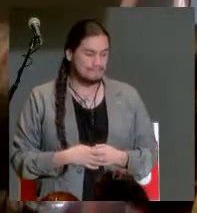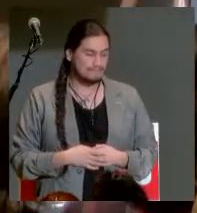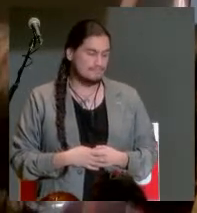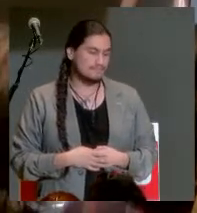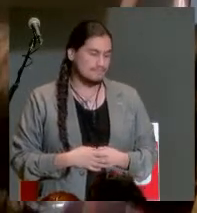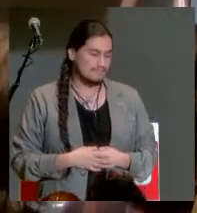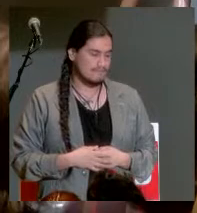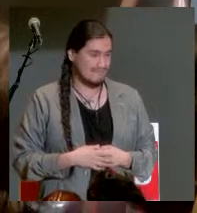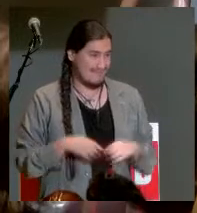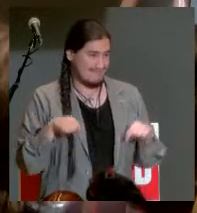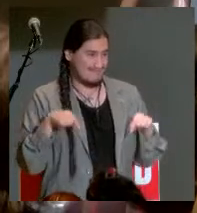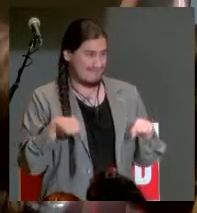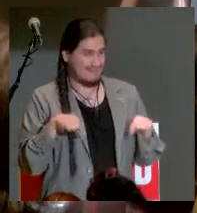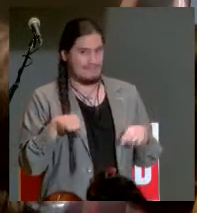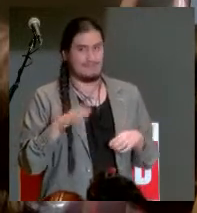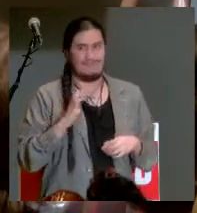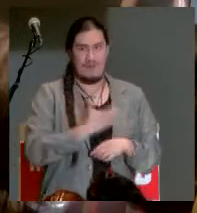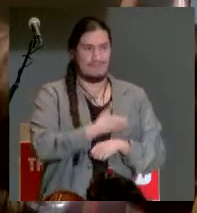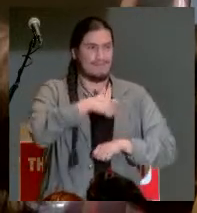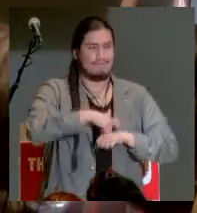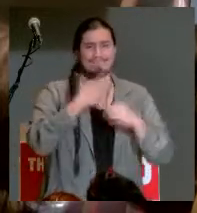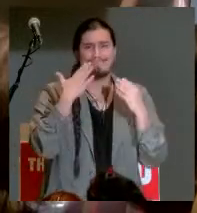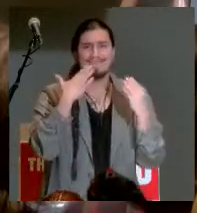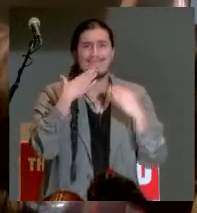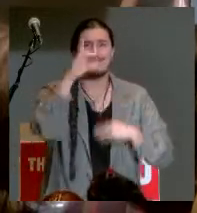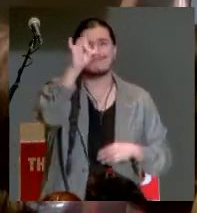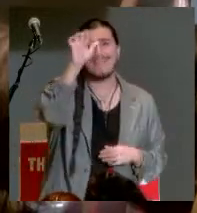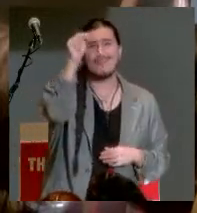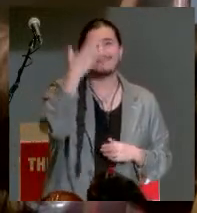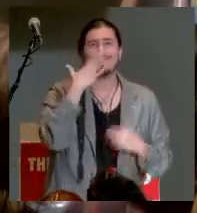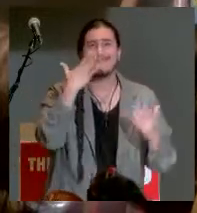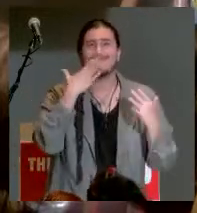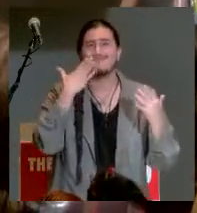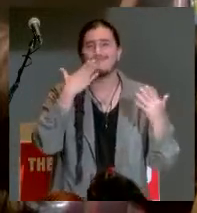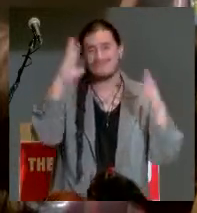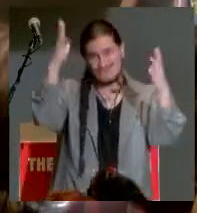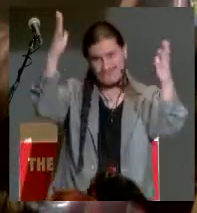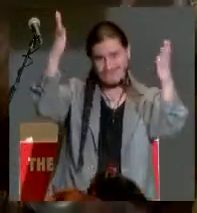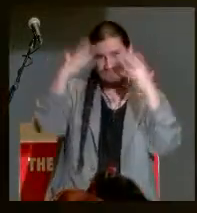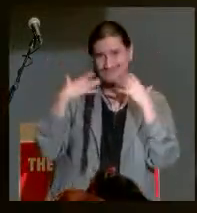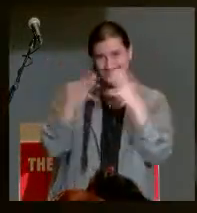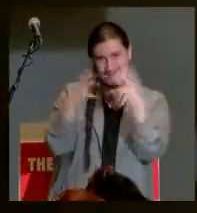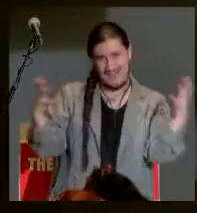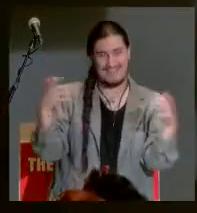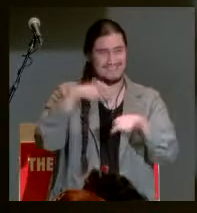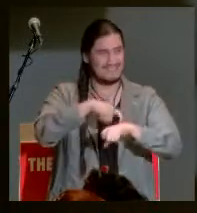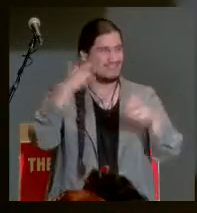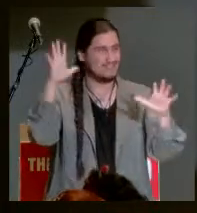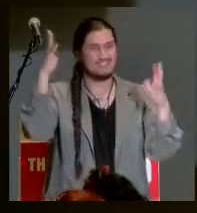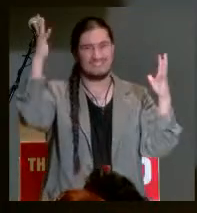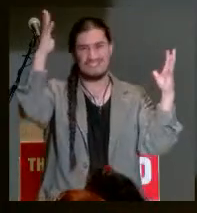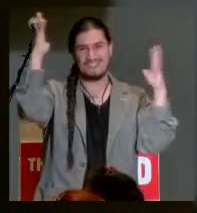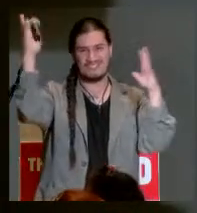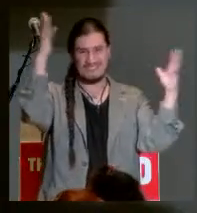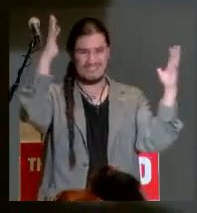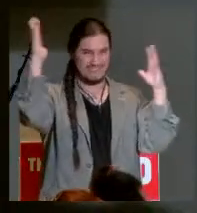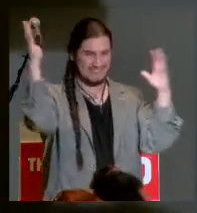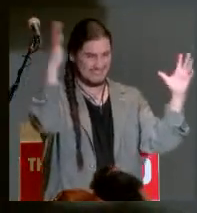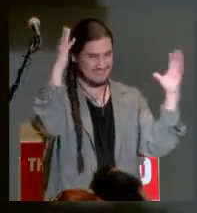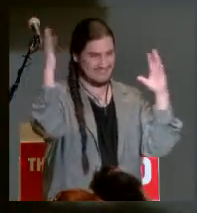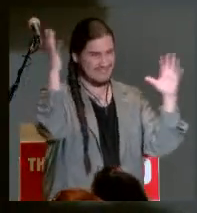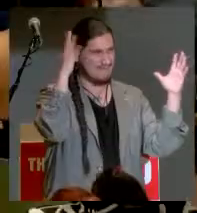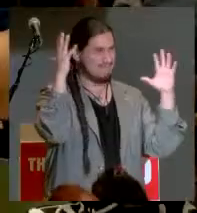and this is our time. Thank you, Darren. Thank you so much. can we say thank